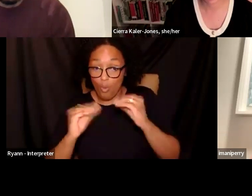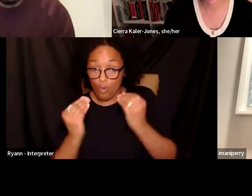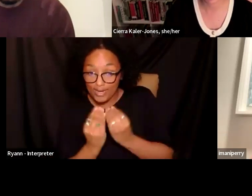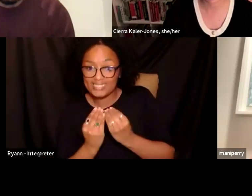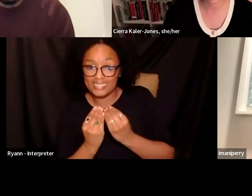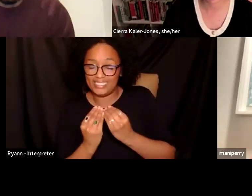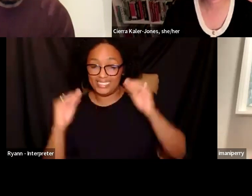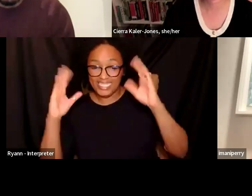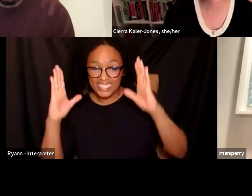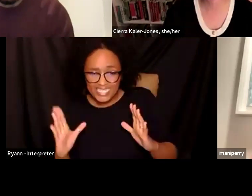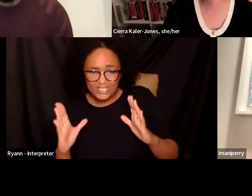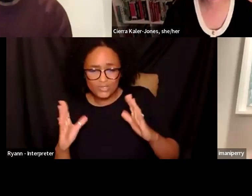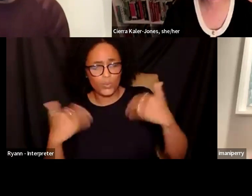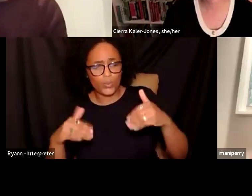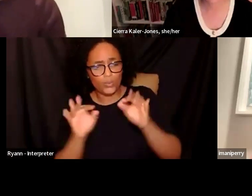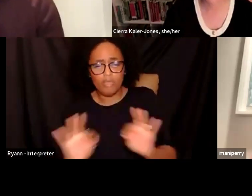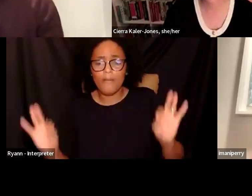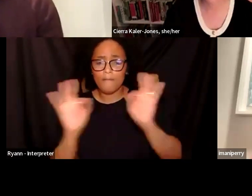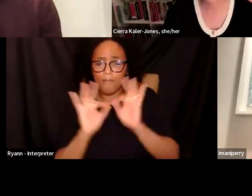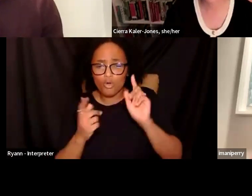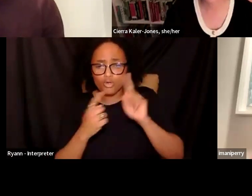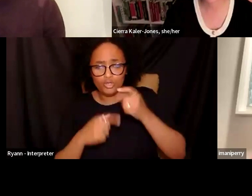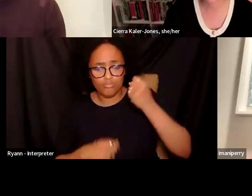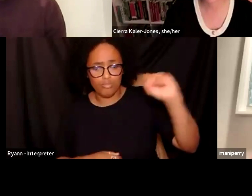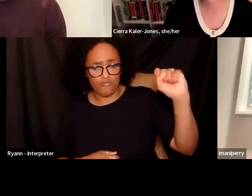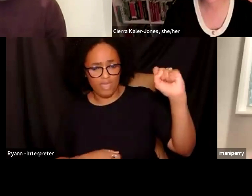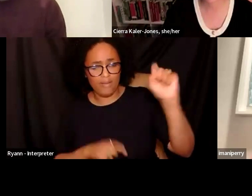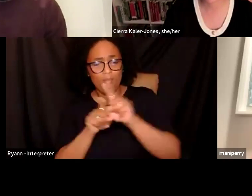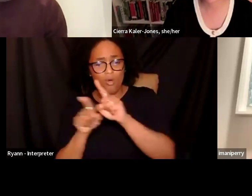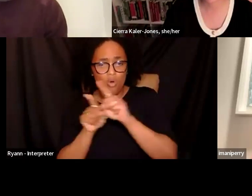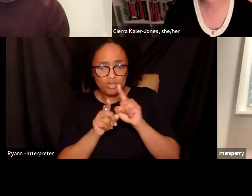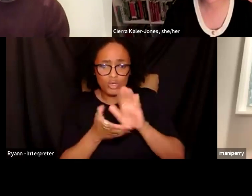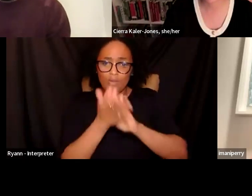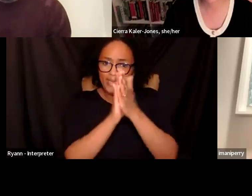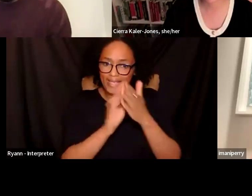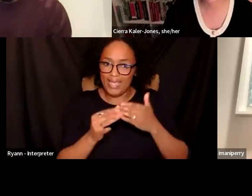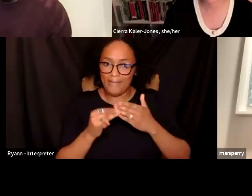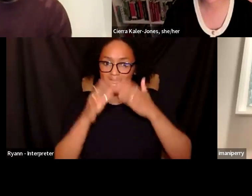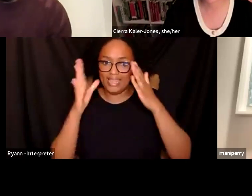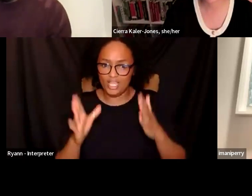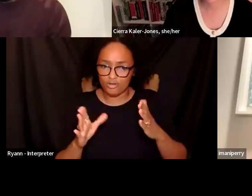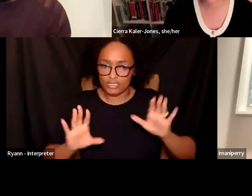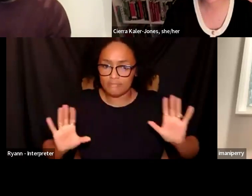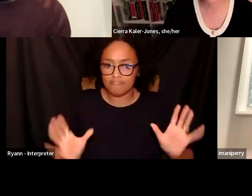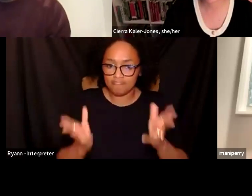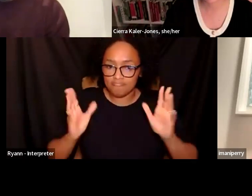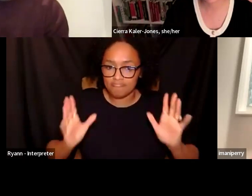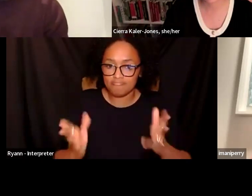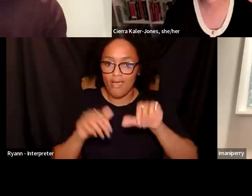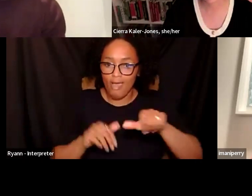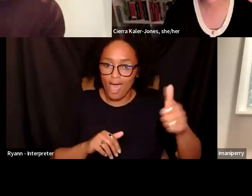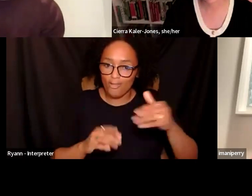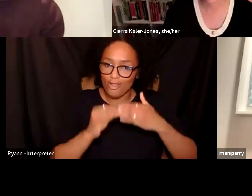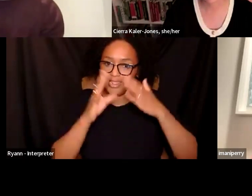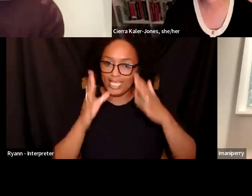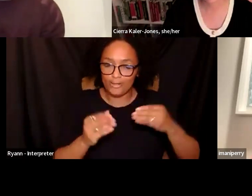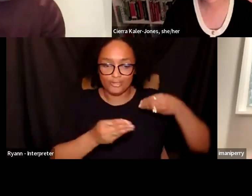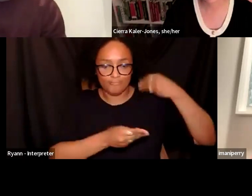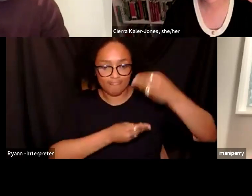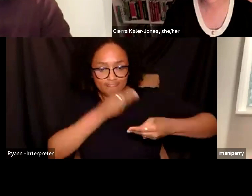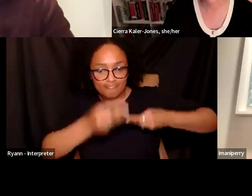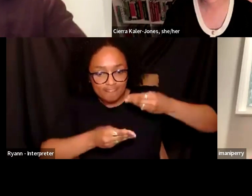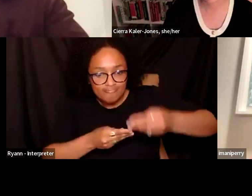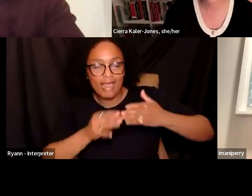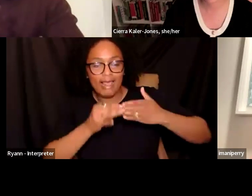to movements, and then those rank and file educators threw up leaders, right? They elevated people who went through